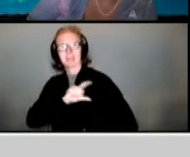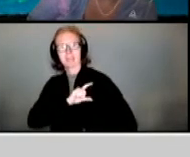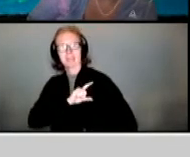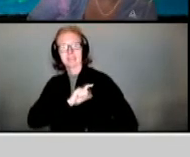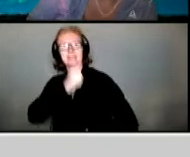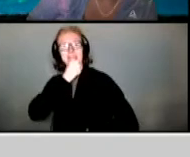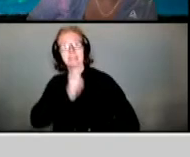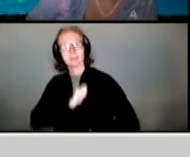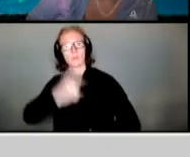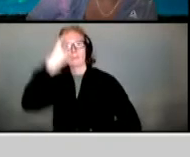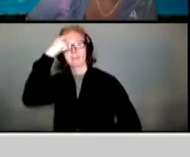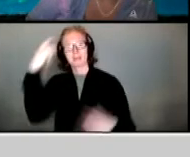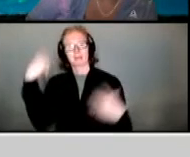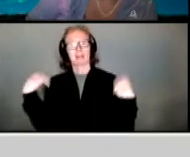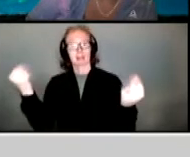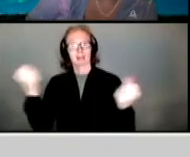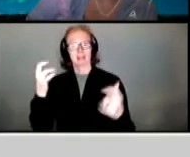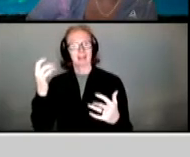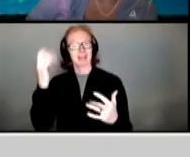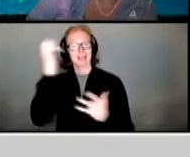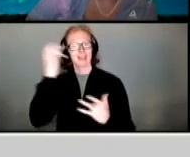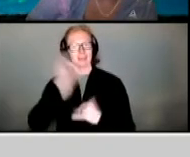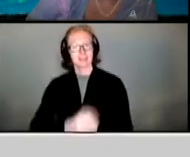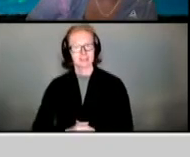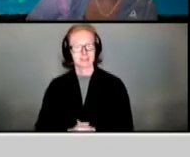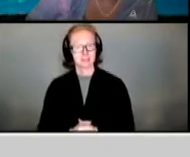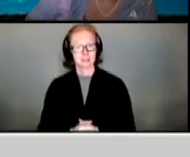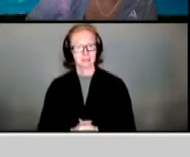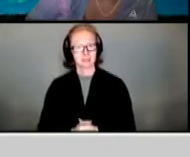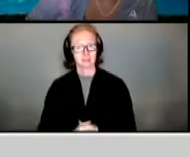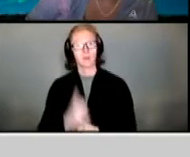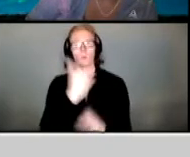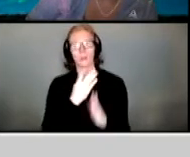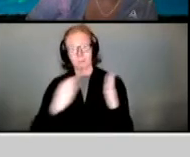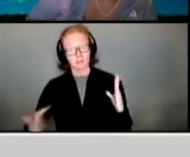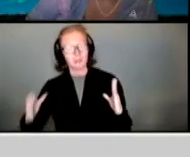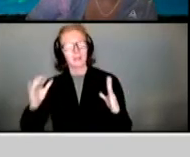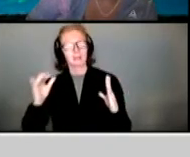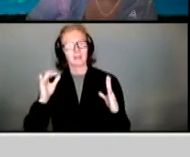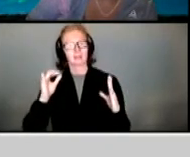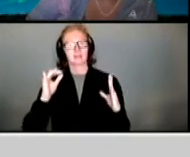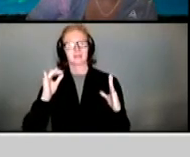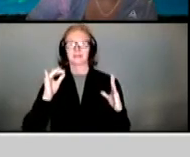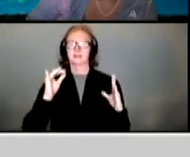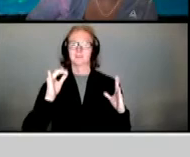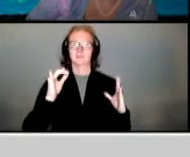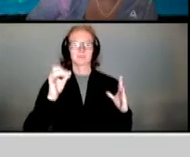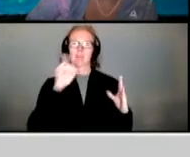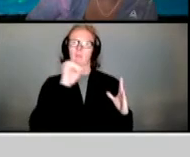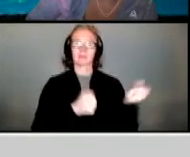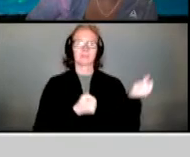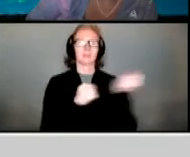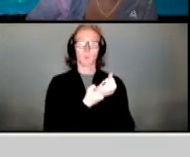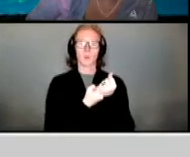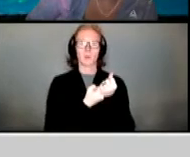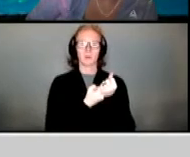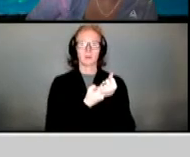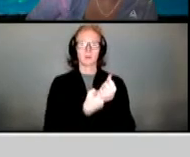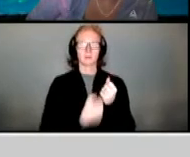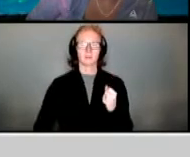persistent mental illness. One of our premises, though, I believe and I stand for, is